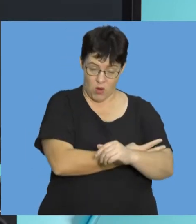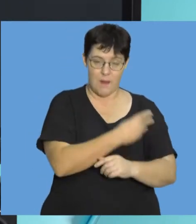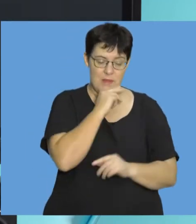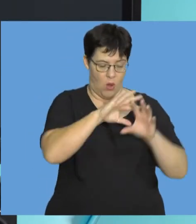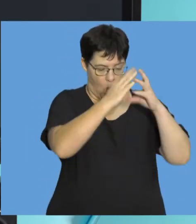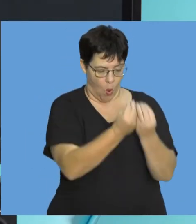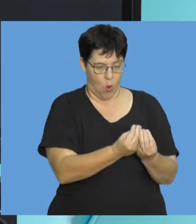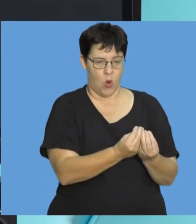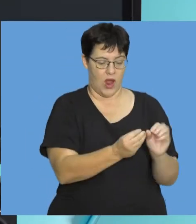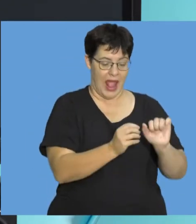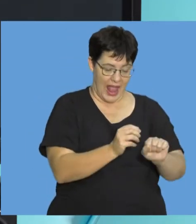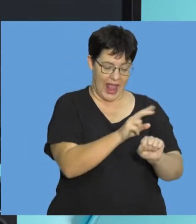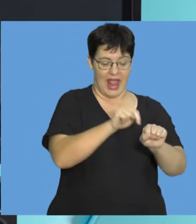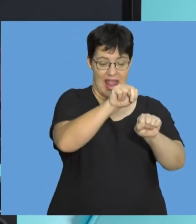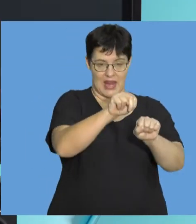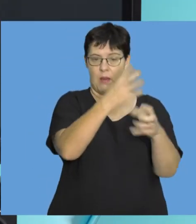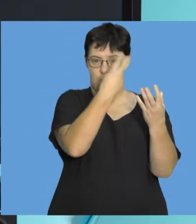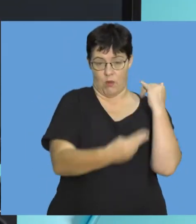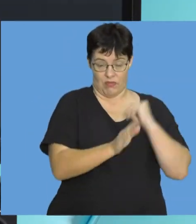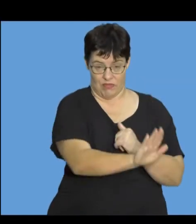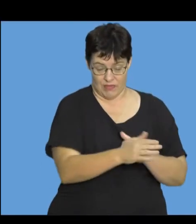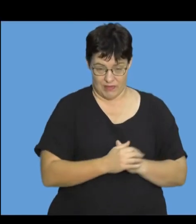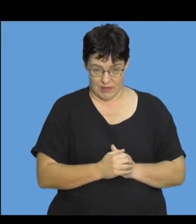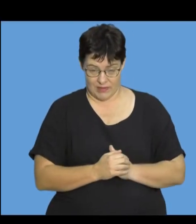about the whole term, not necessarily the exponent.